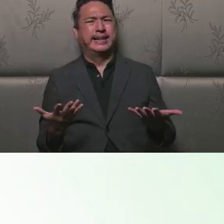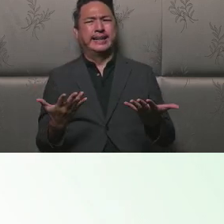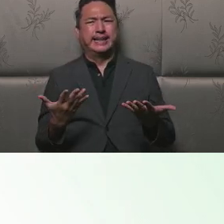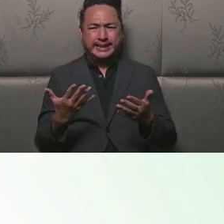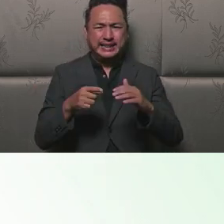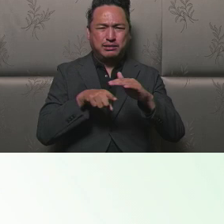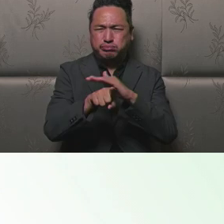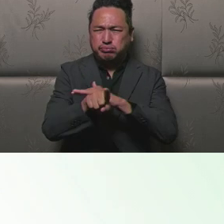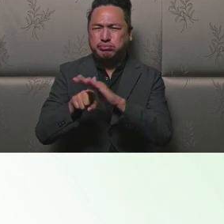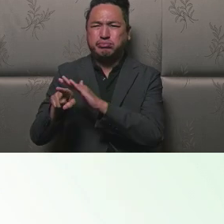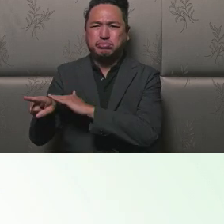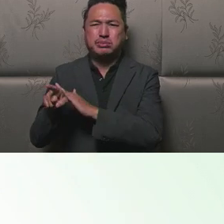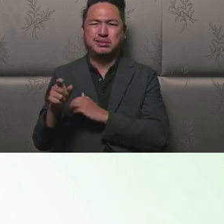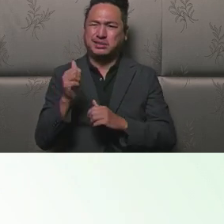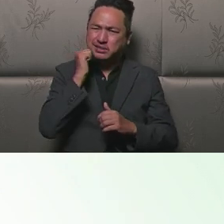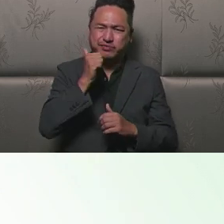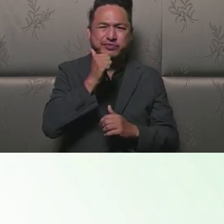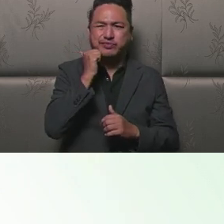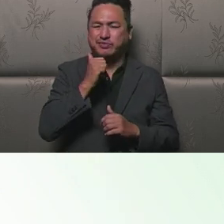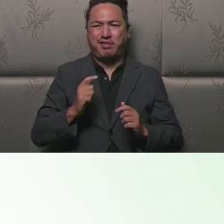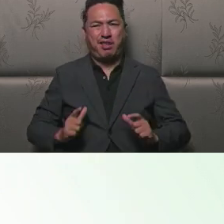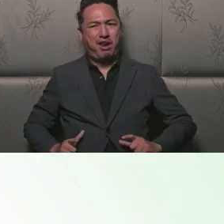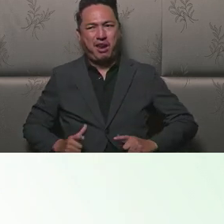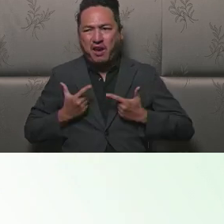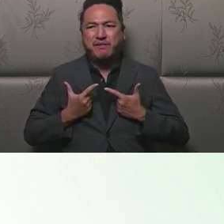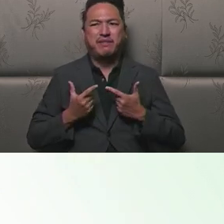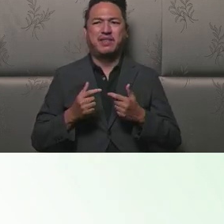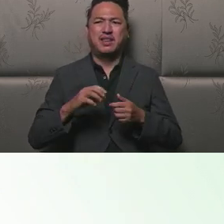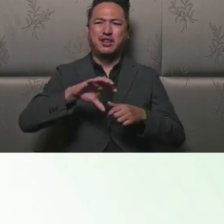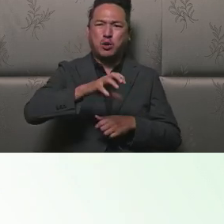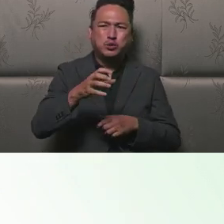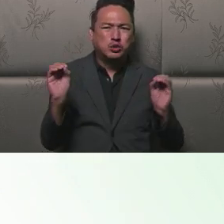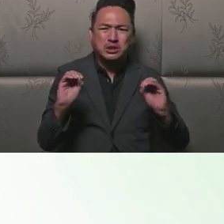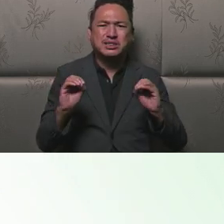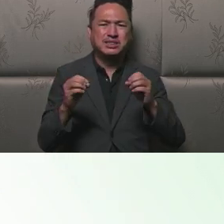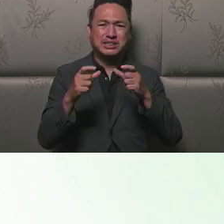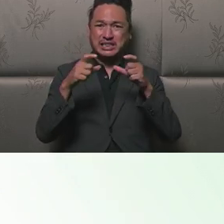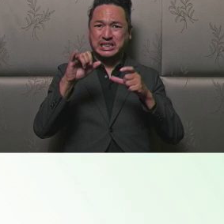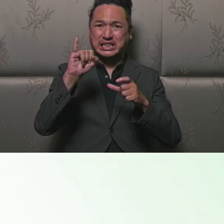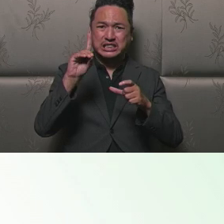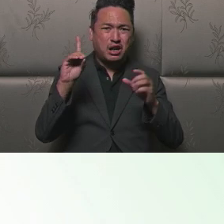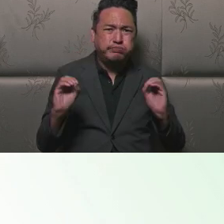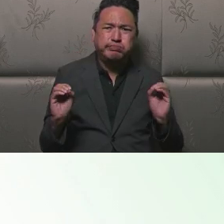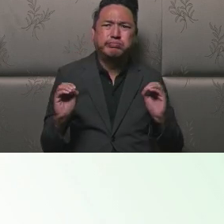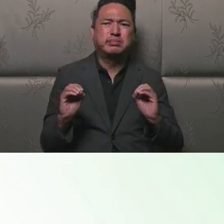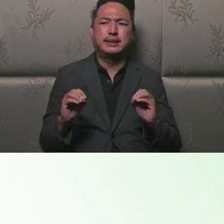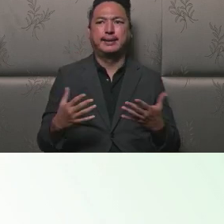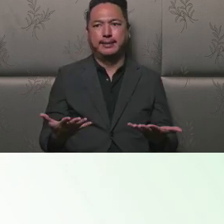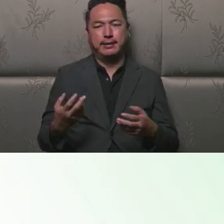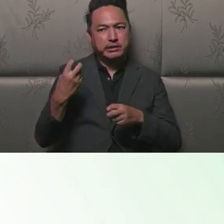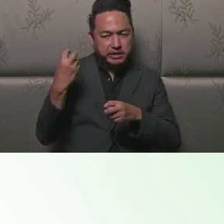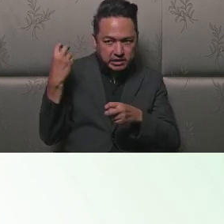well understood, a refugee is a person who's crossed an international border and they came and they left